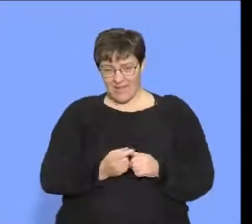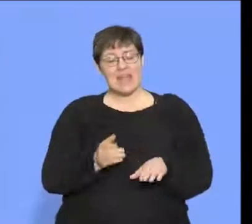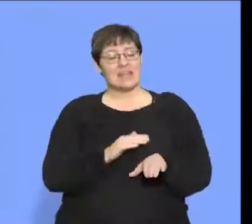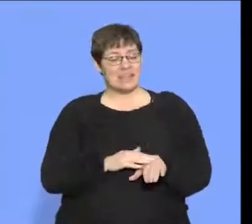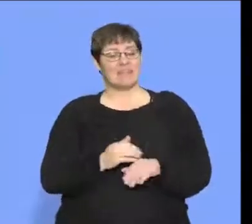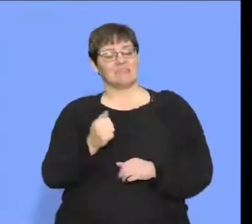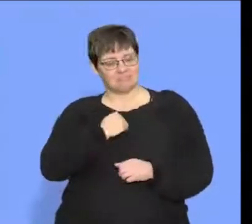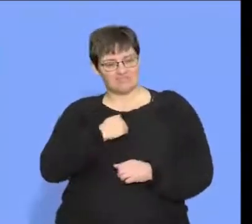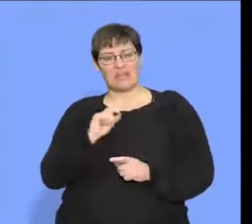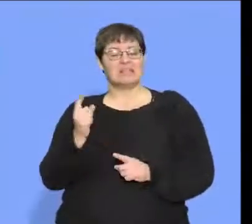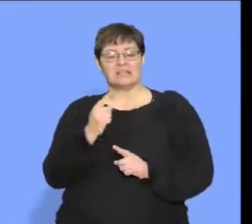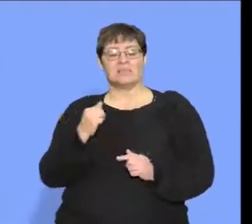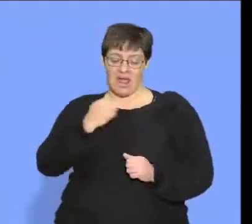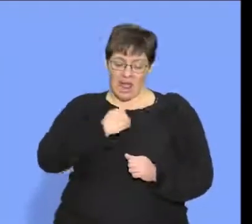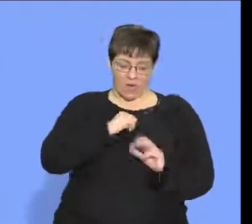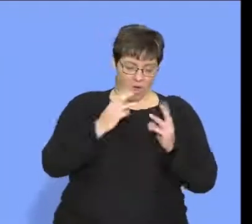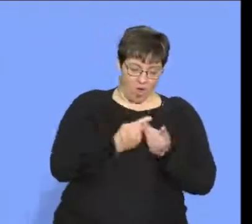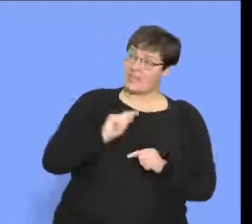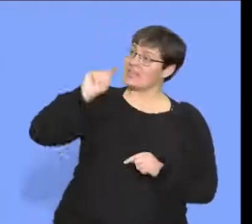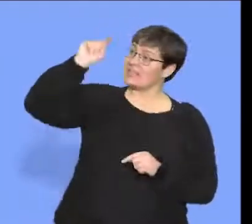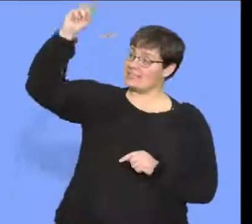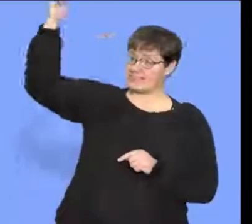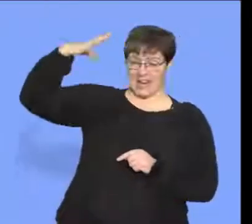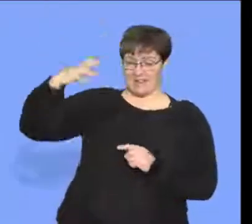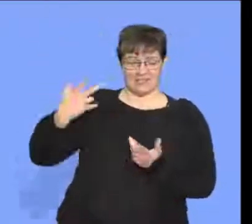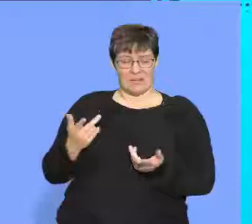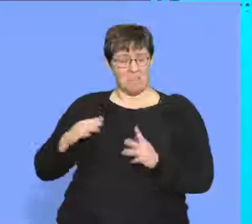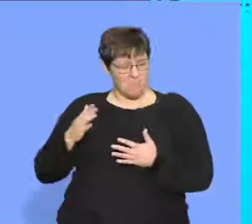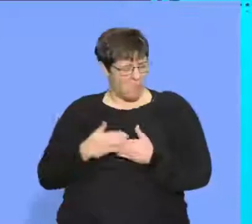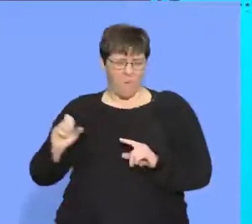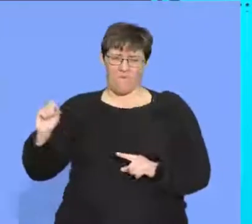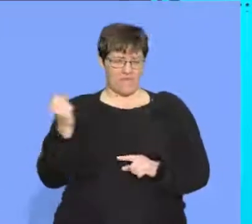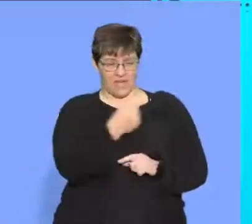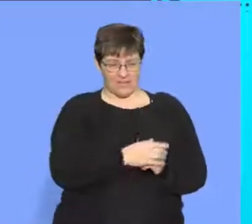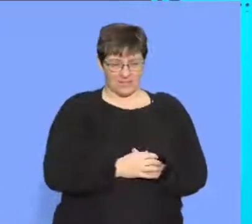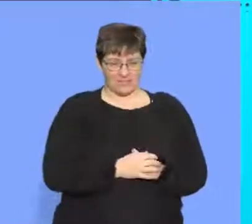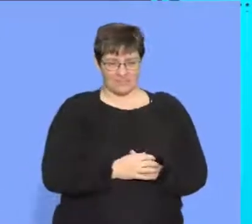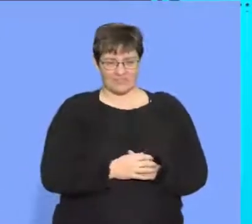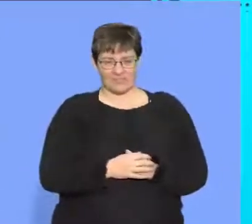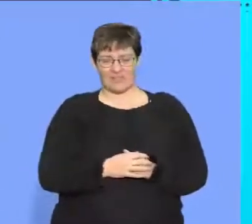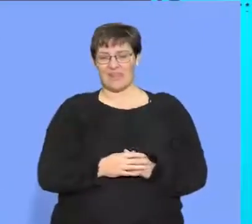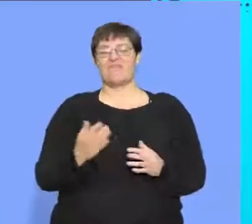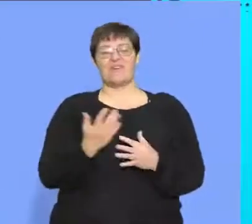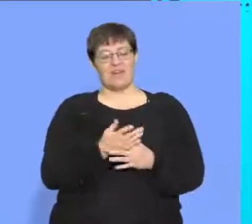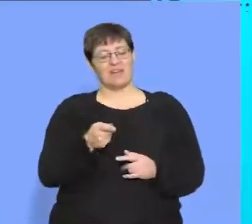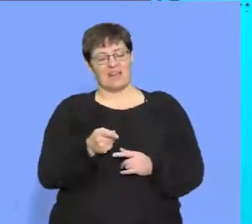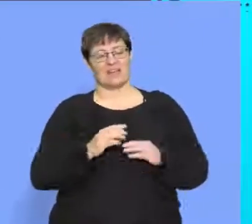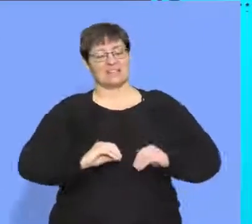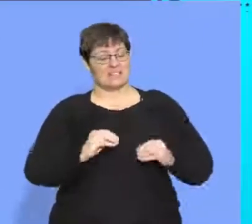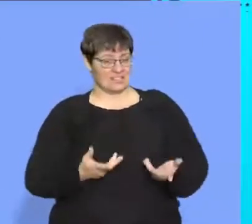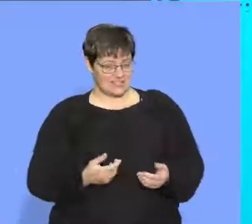distance than the distance between our Earth and the Sun. All right, so now we've come to the end of